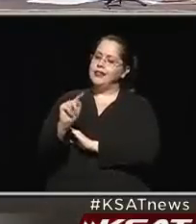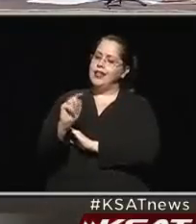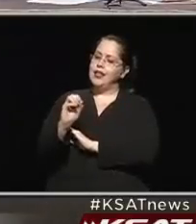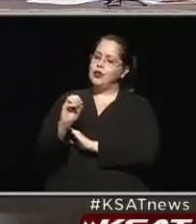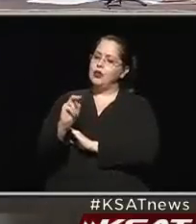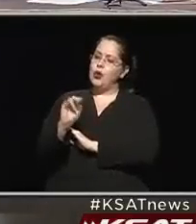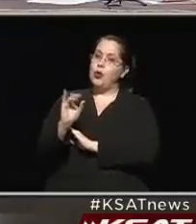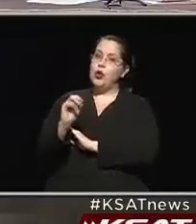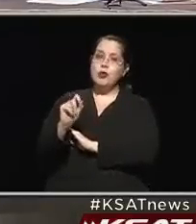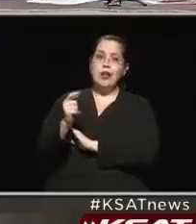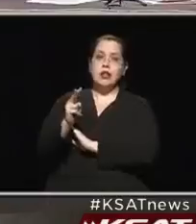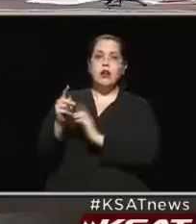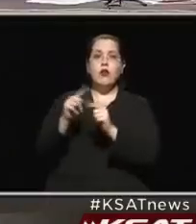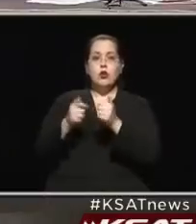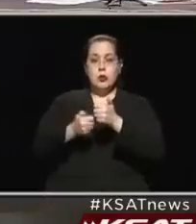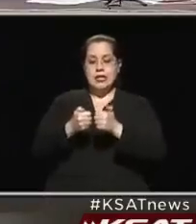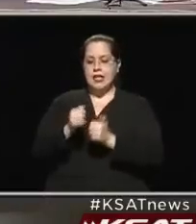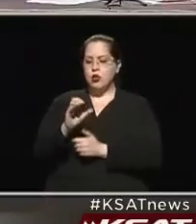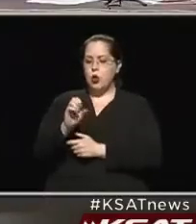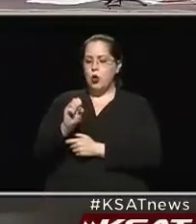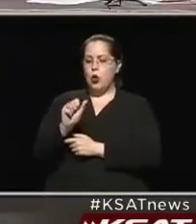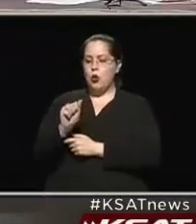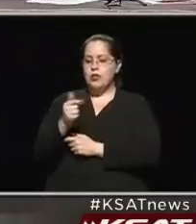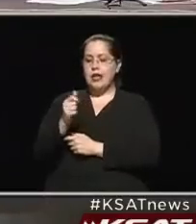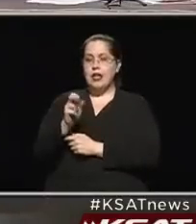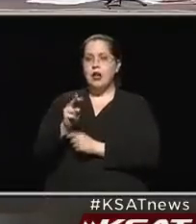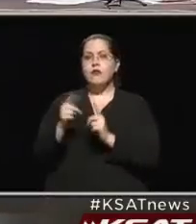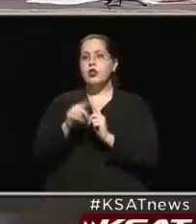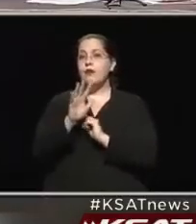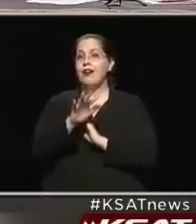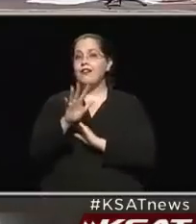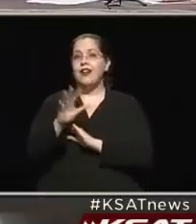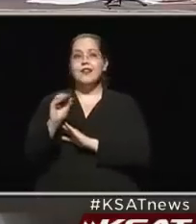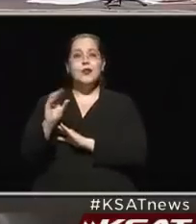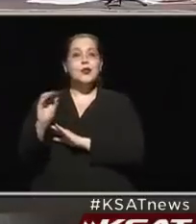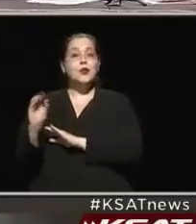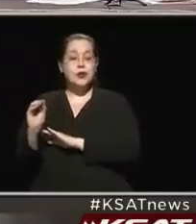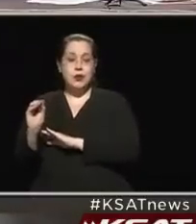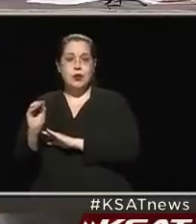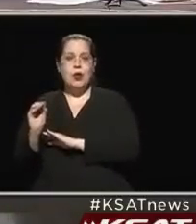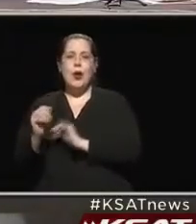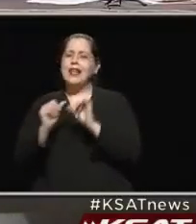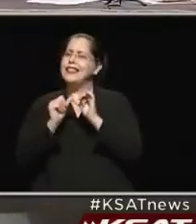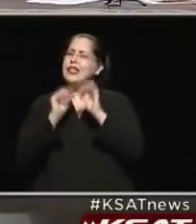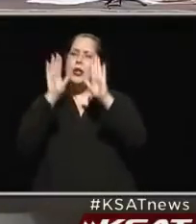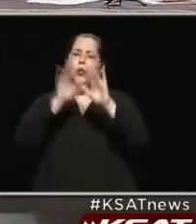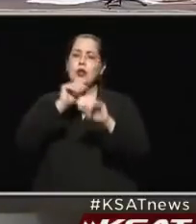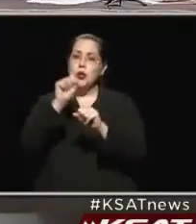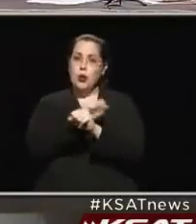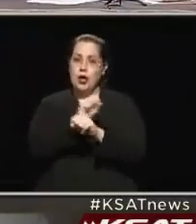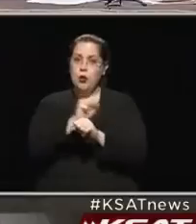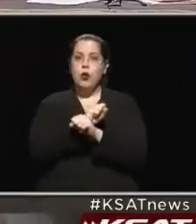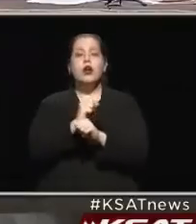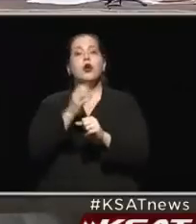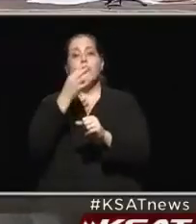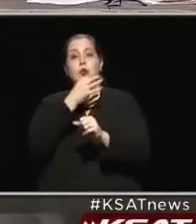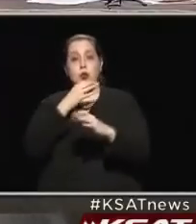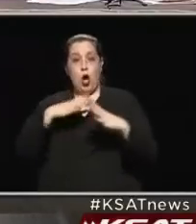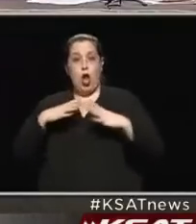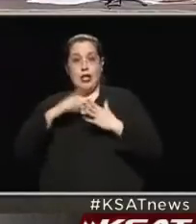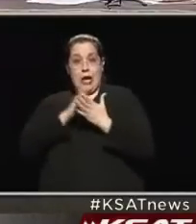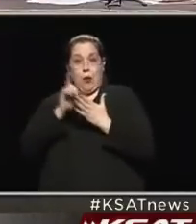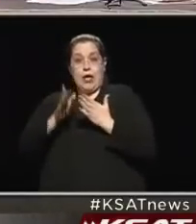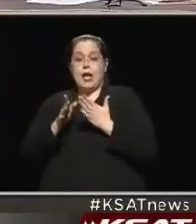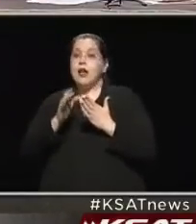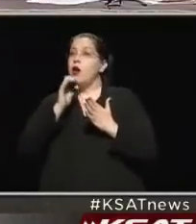covid19.sanantonio.gov. You can also text COSAGOV to 55000 and keep up the great work. We are going into a holiday weekend, but do